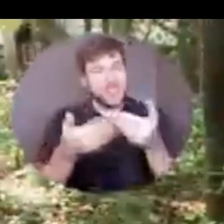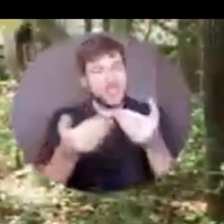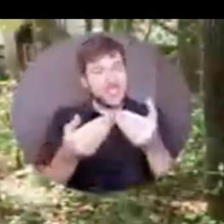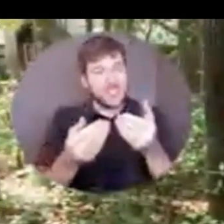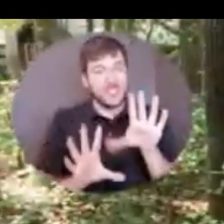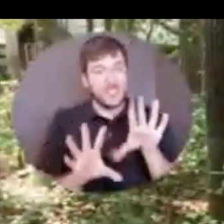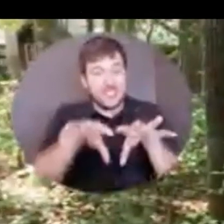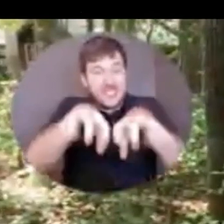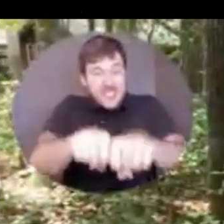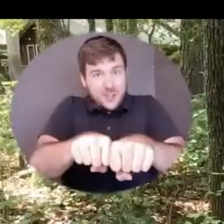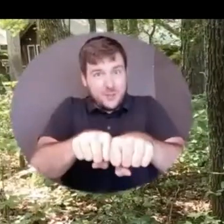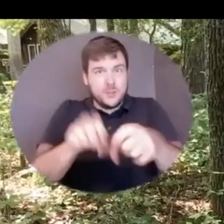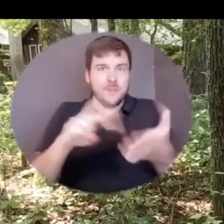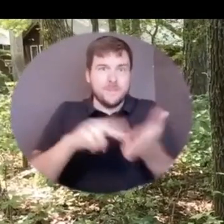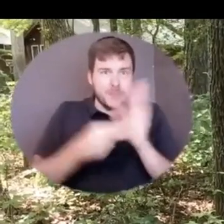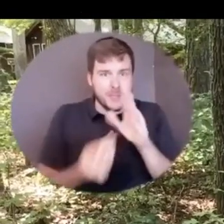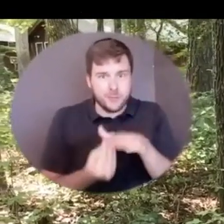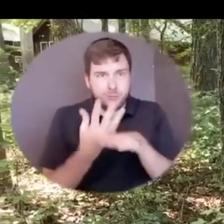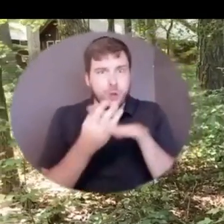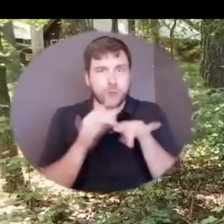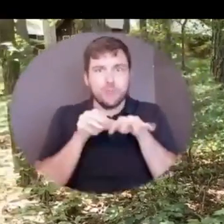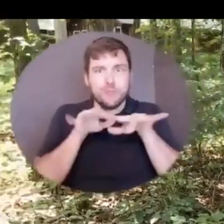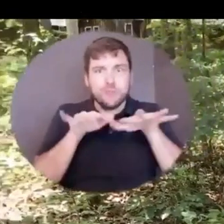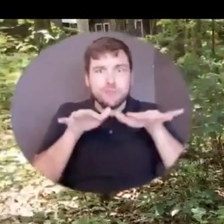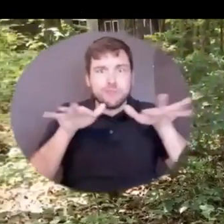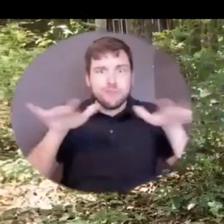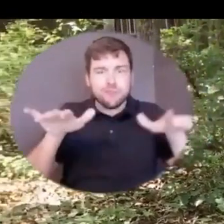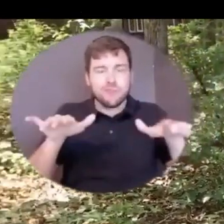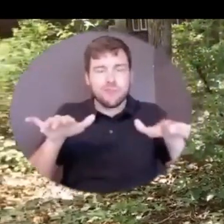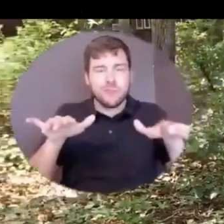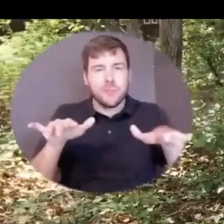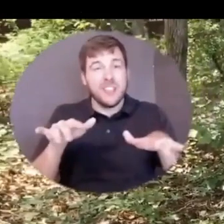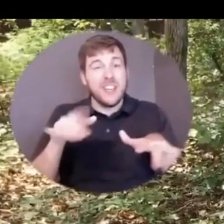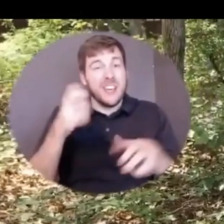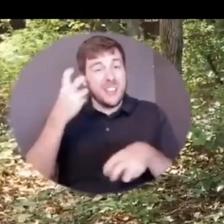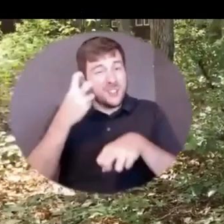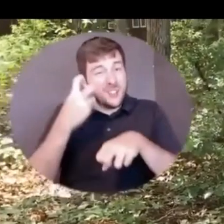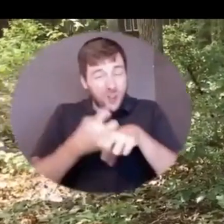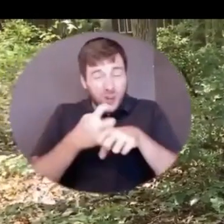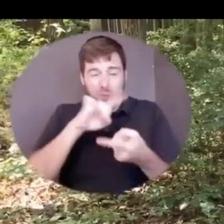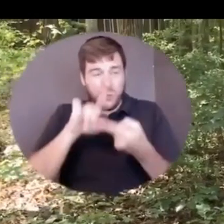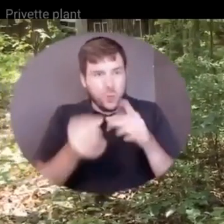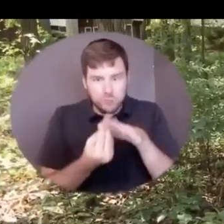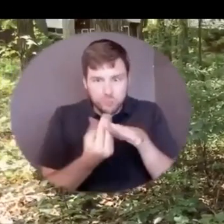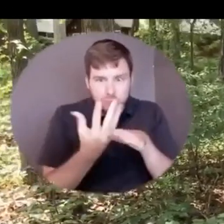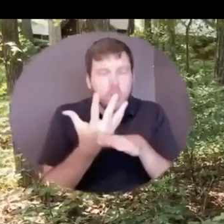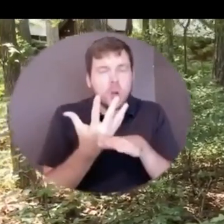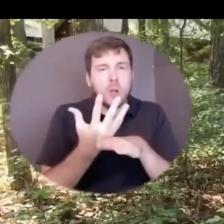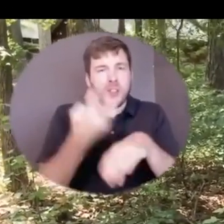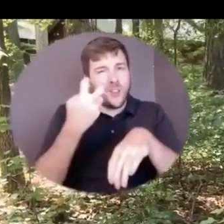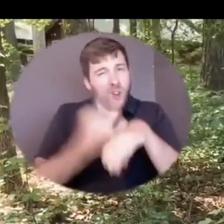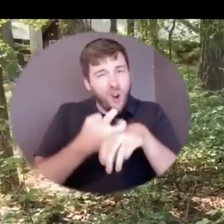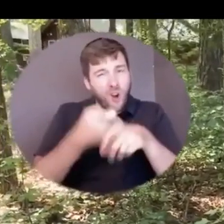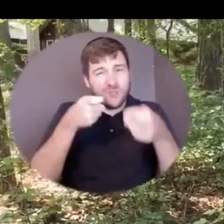quickly colonize an area and take over. You can see this one goes all the way down our trail here. And they're also really hard to get rid of once they become introduced.